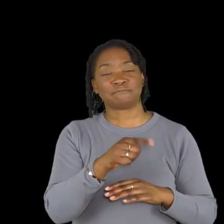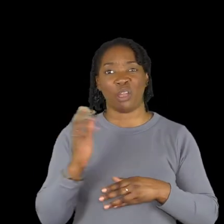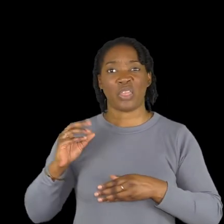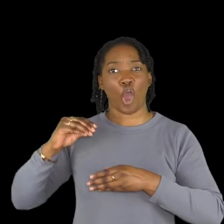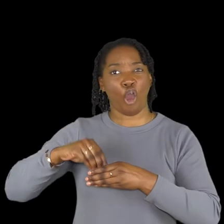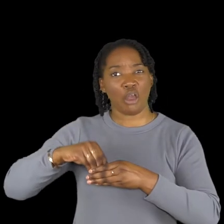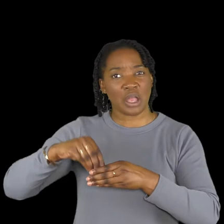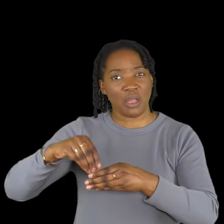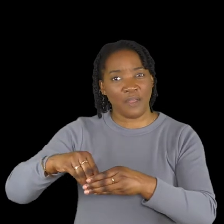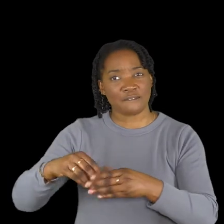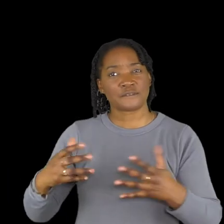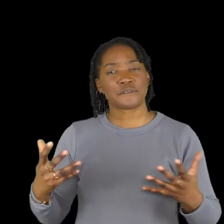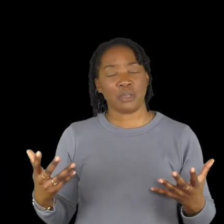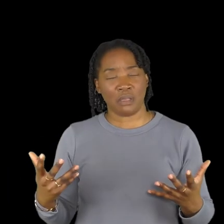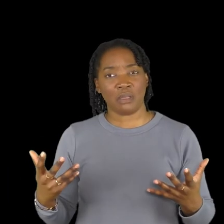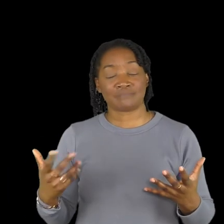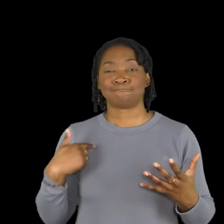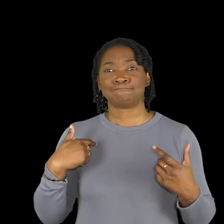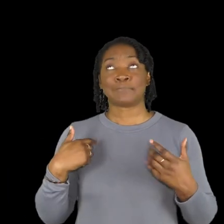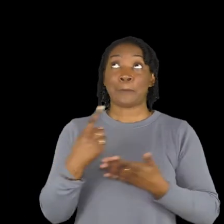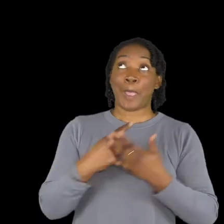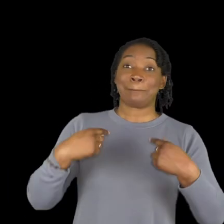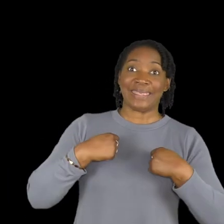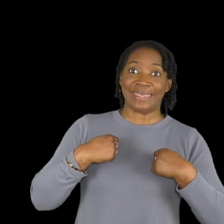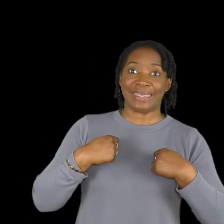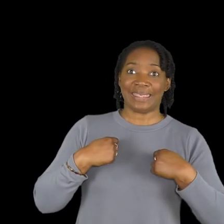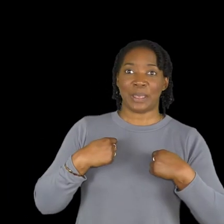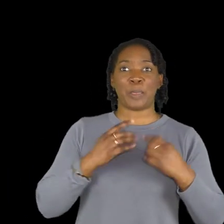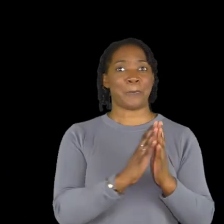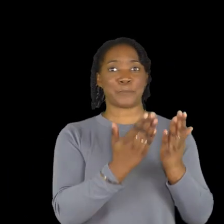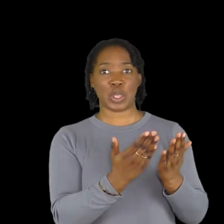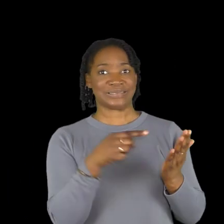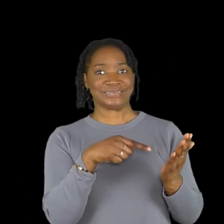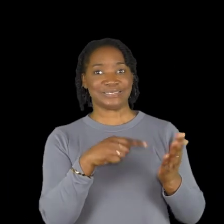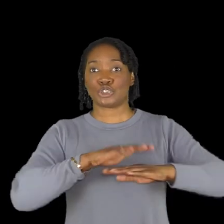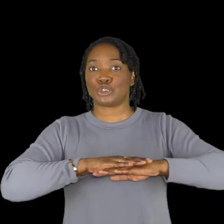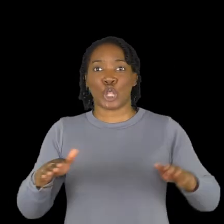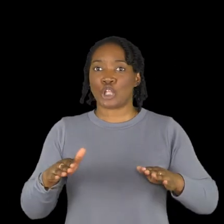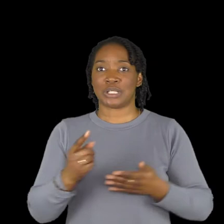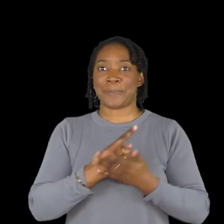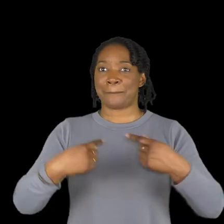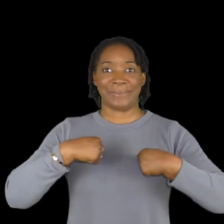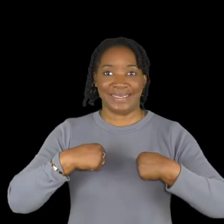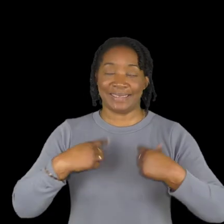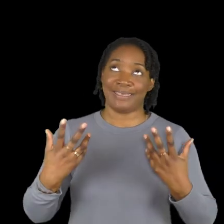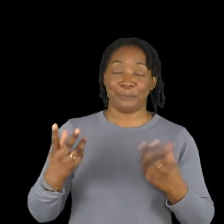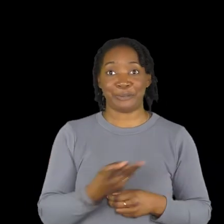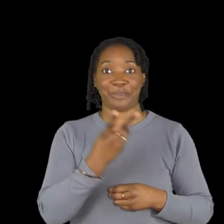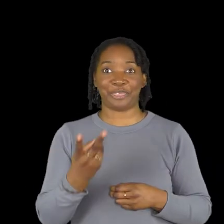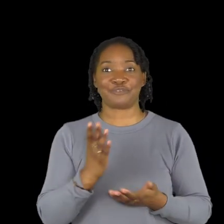the archive, I didn't, It is about me, but like my book, it's not about me. So it's about